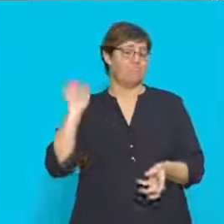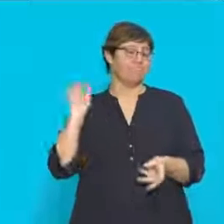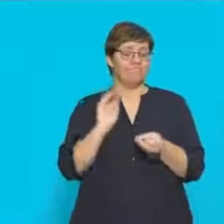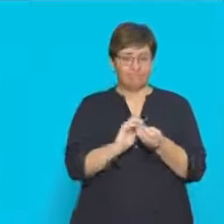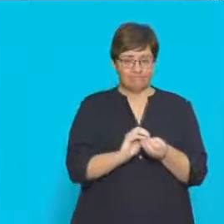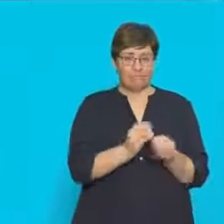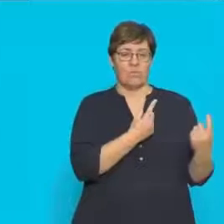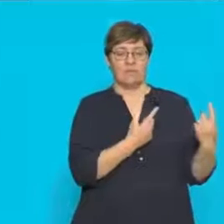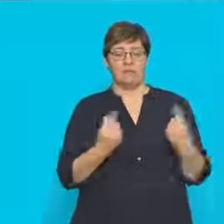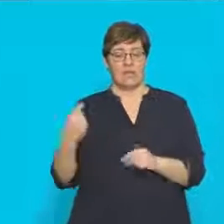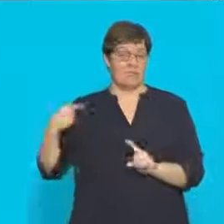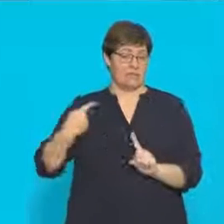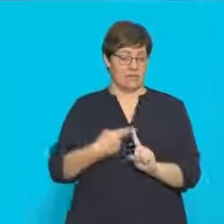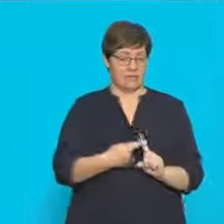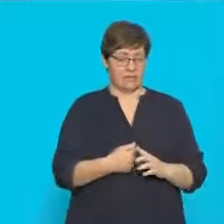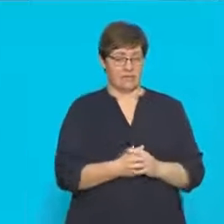what we've done thus far.